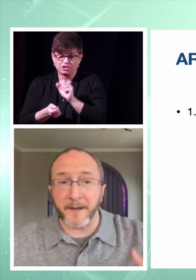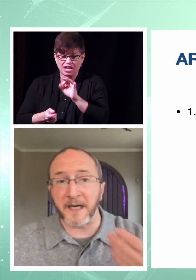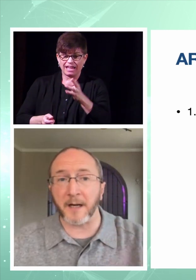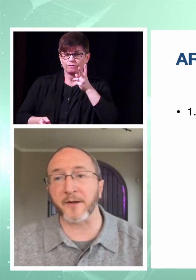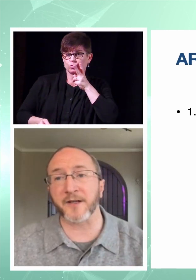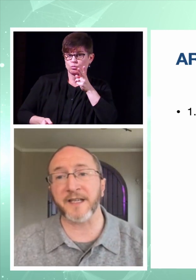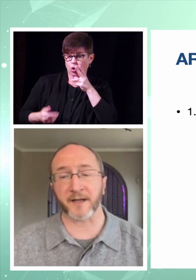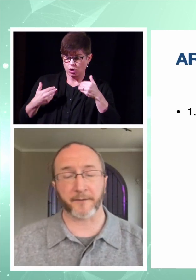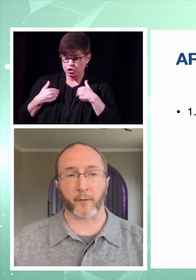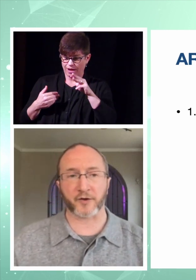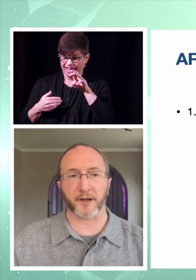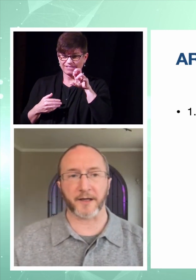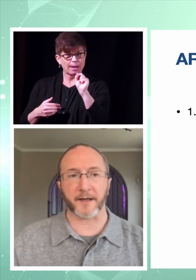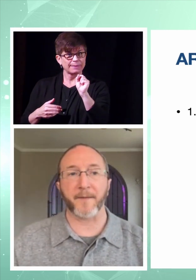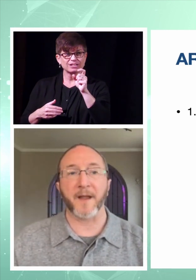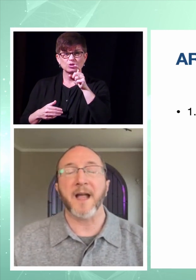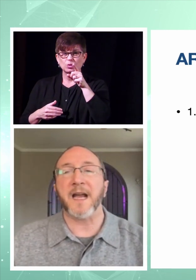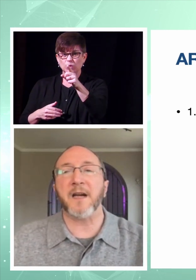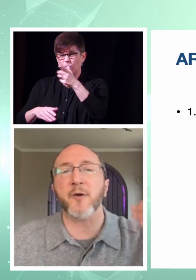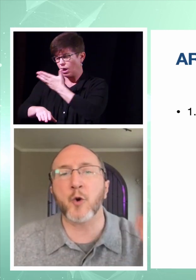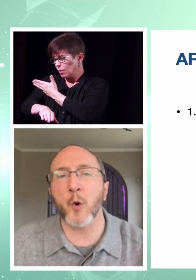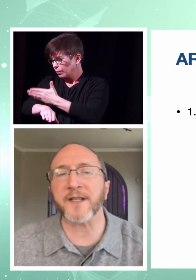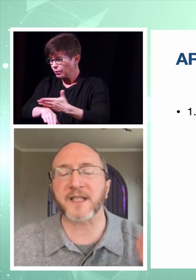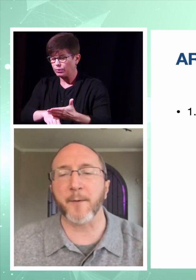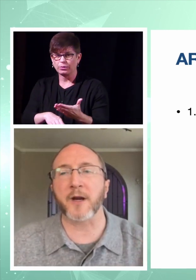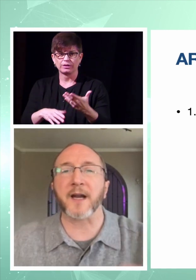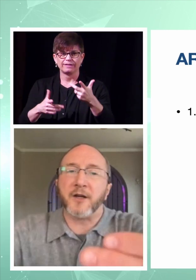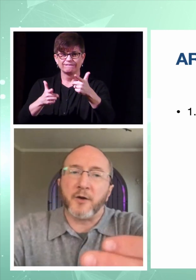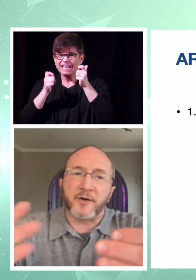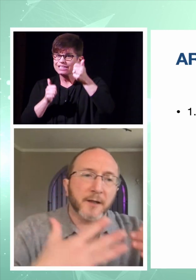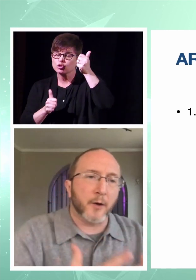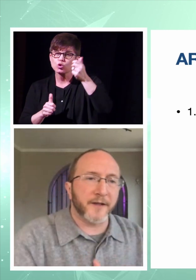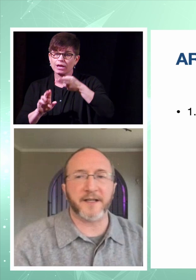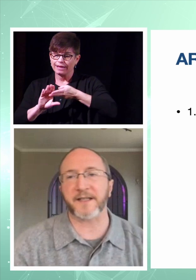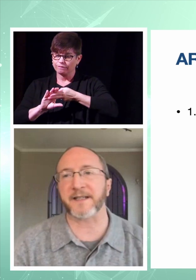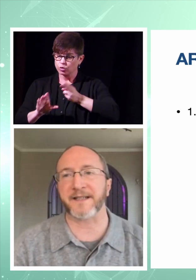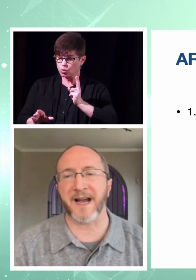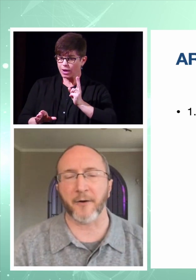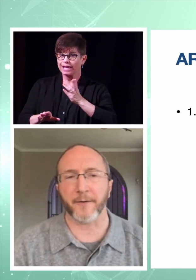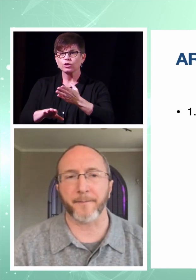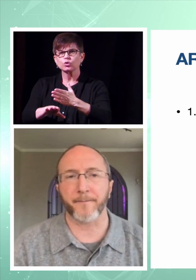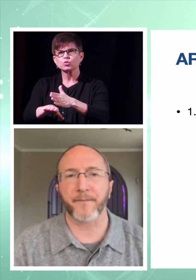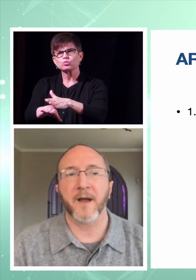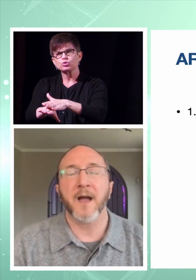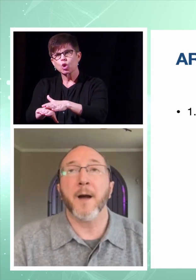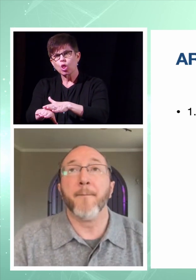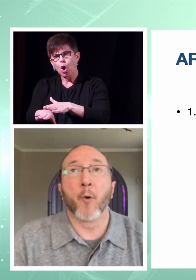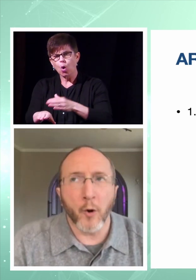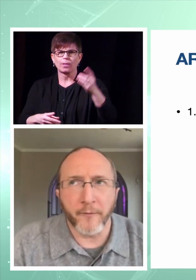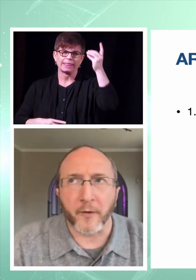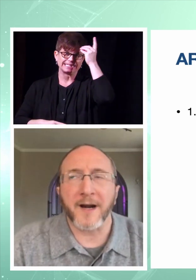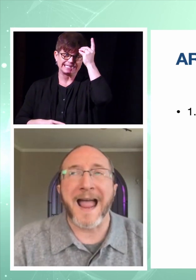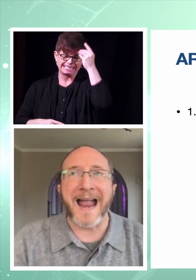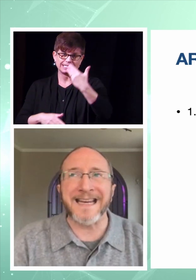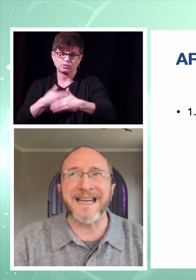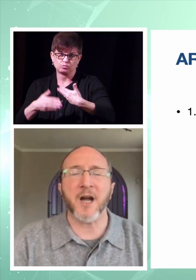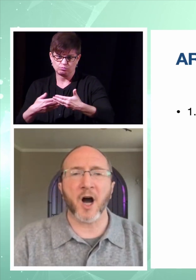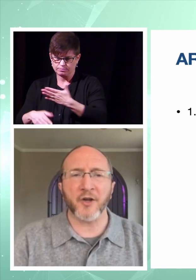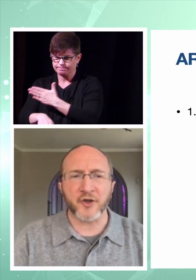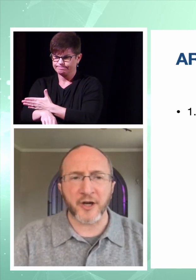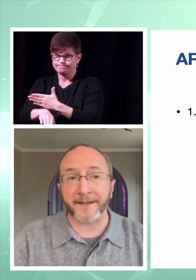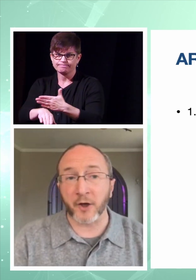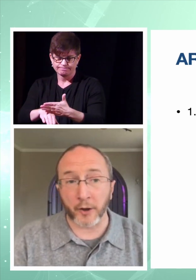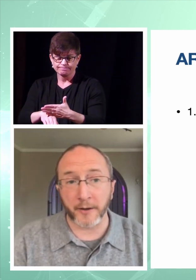you're speeding up your disease, unfortunately. And if you quit smoking, you slow the disease down. Moreover,